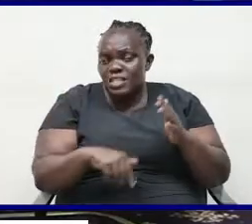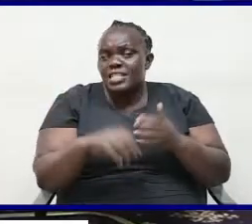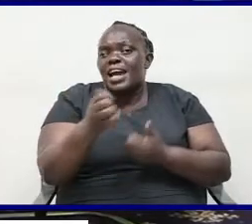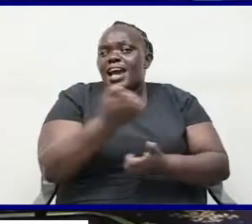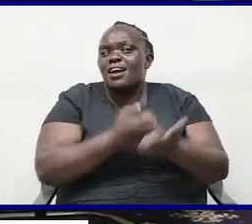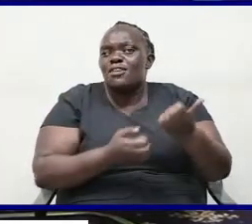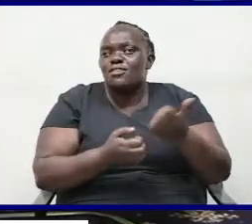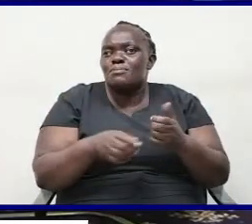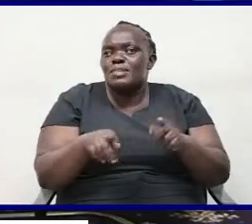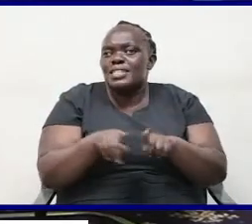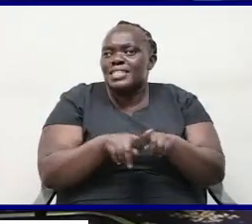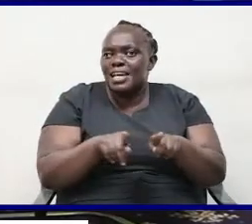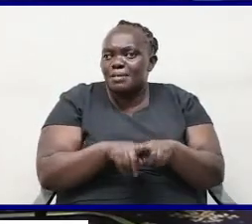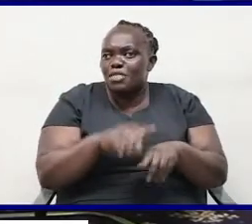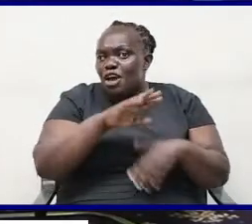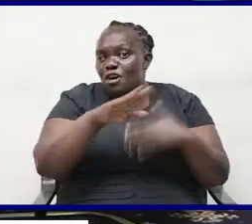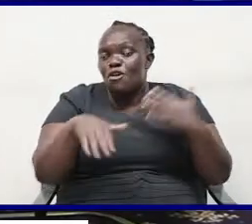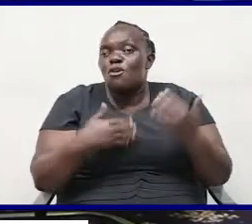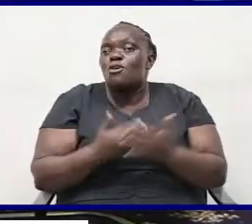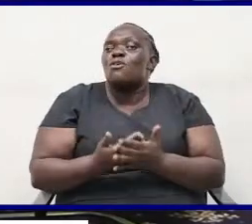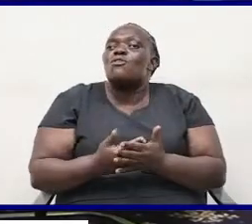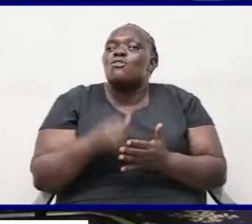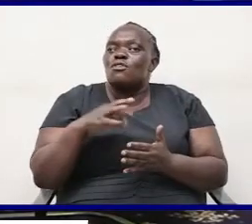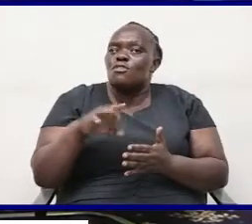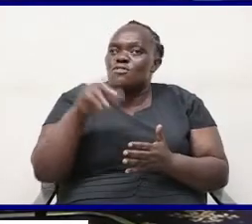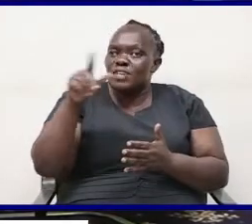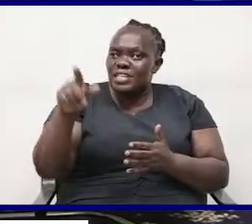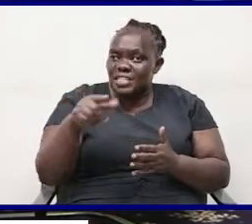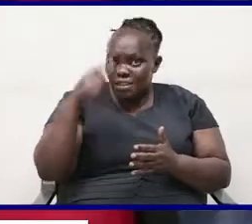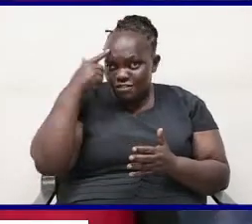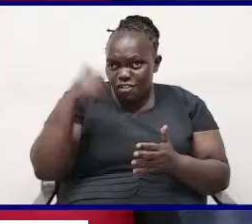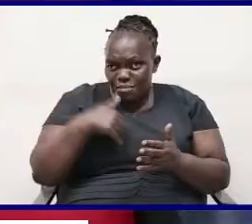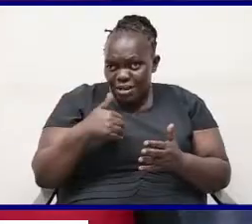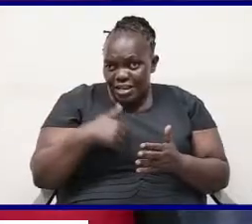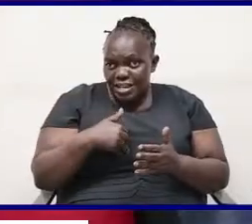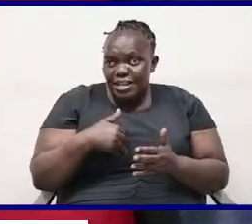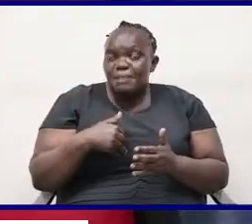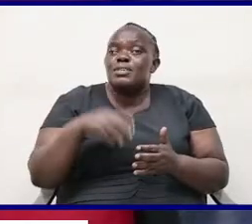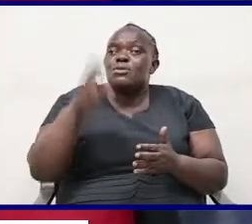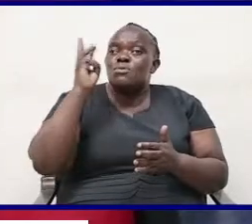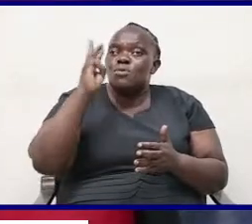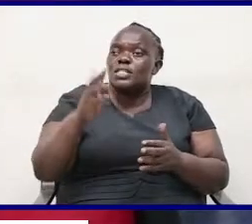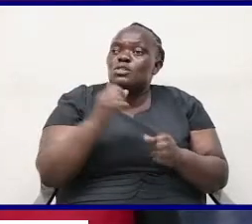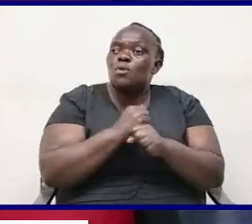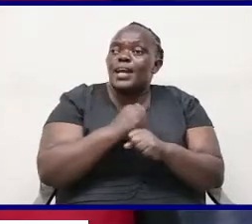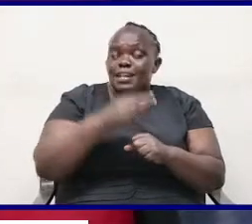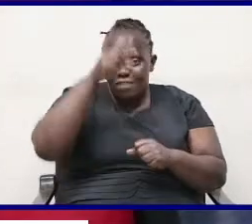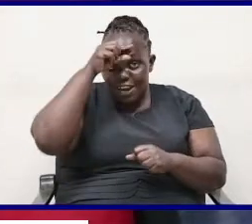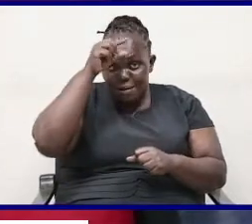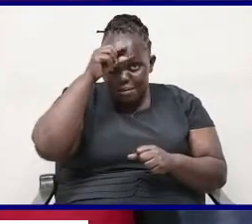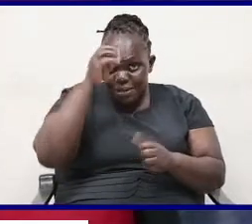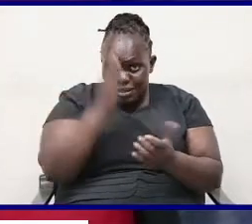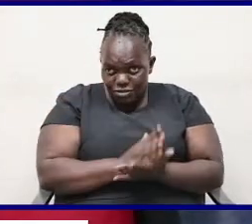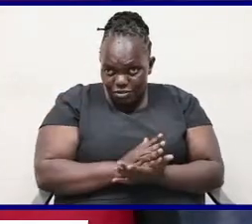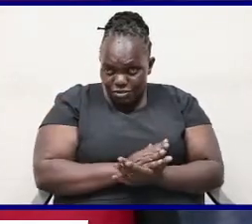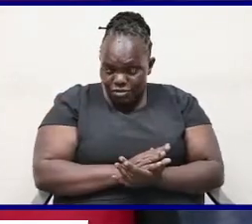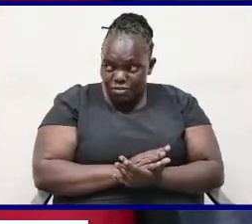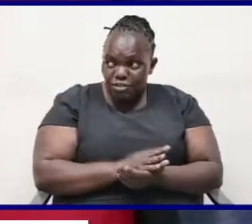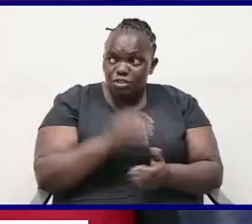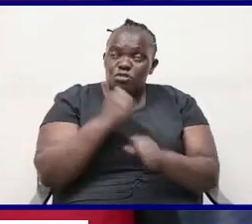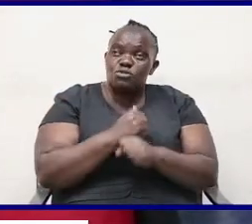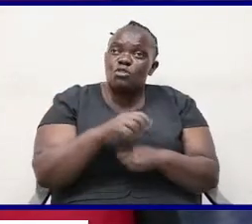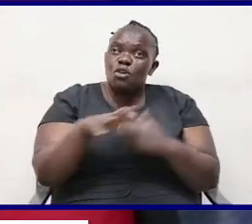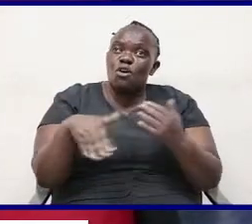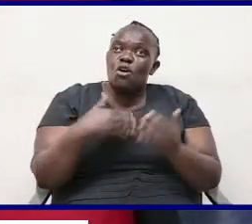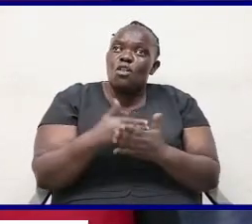economic viability or just the whole spectrum of it as a consultant? So for me, I was actually working for government then. Oh, So okay. I was